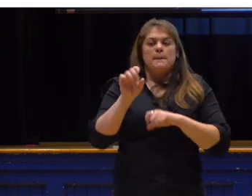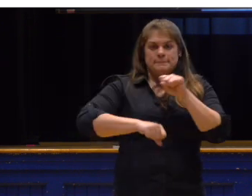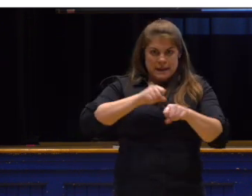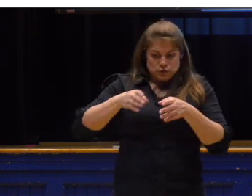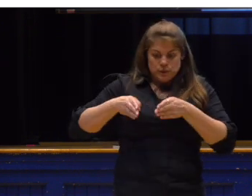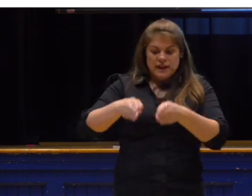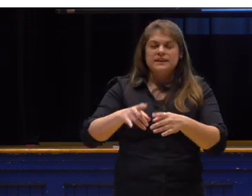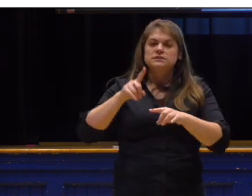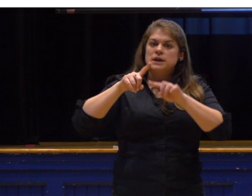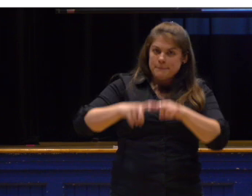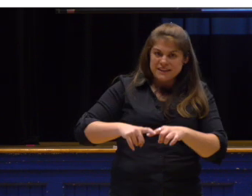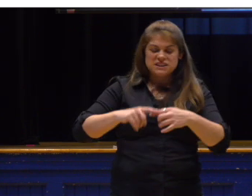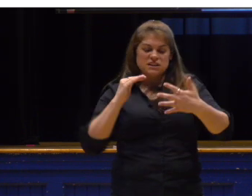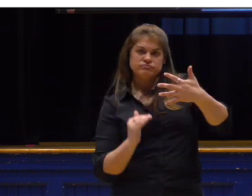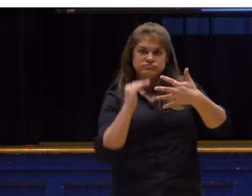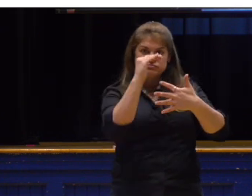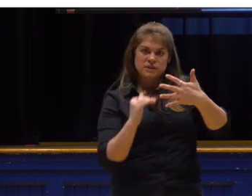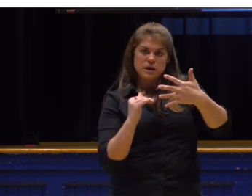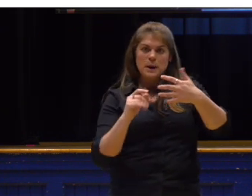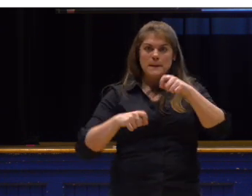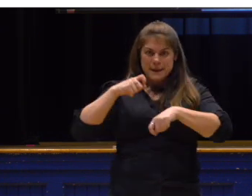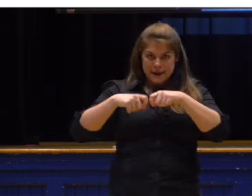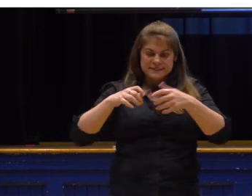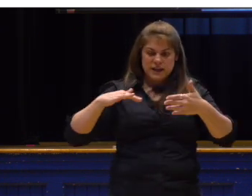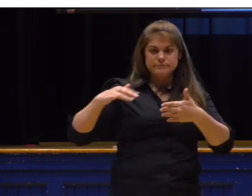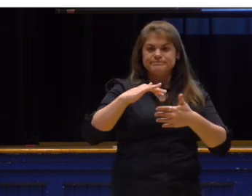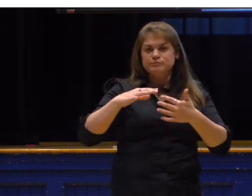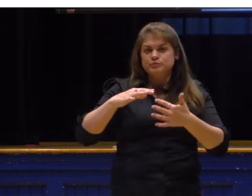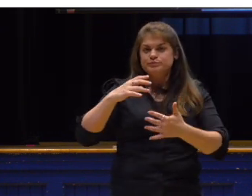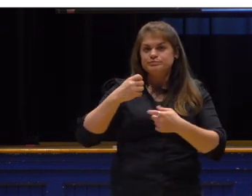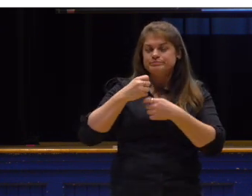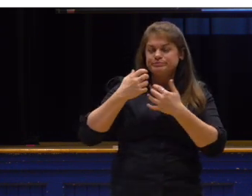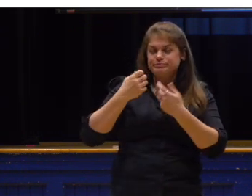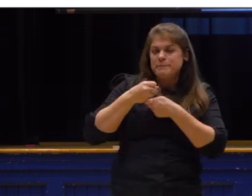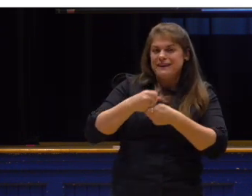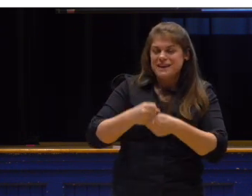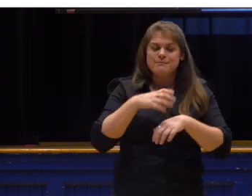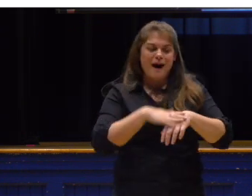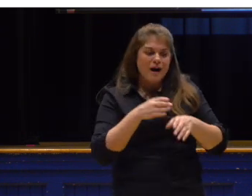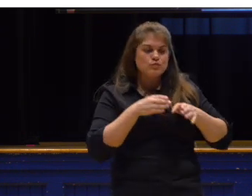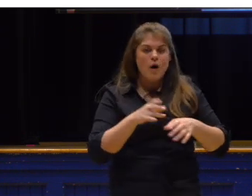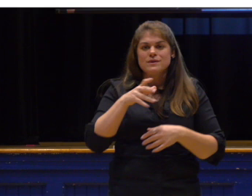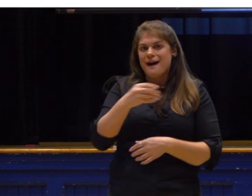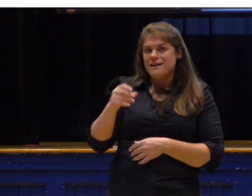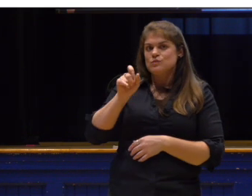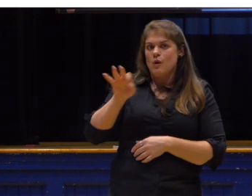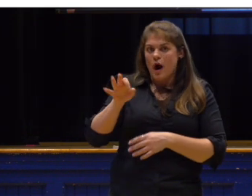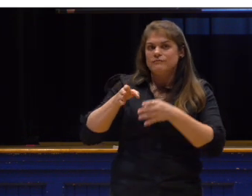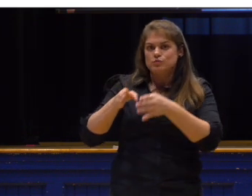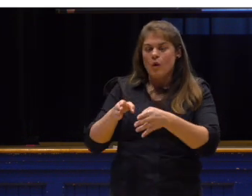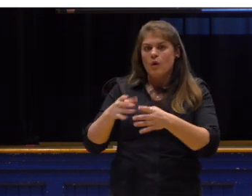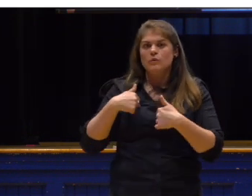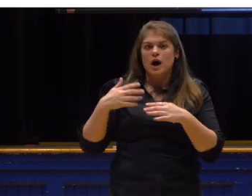you are on the project, they are either going to be off-road or on-road. They move back and forth a little bit based upon the